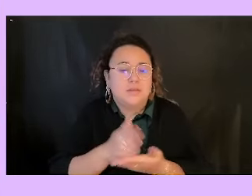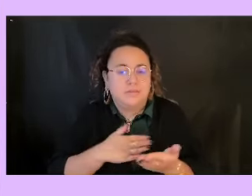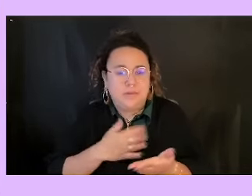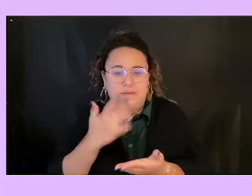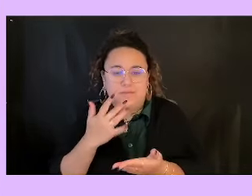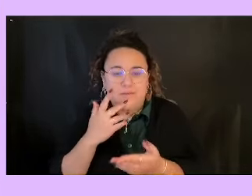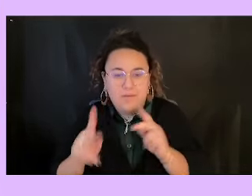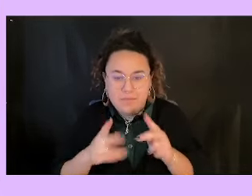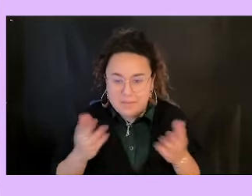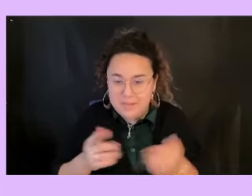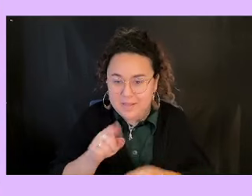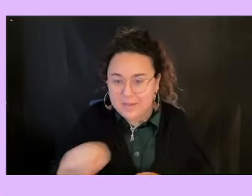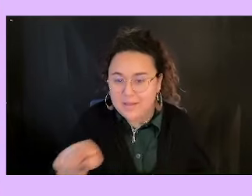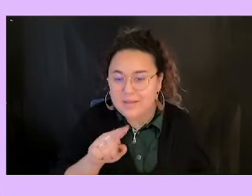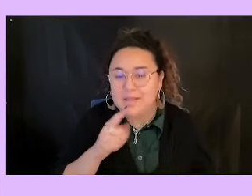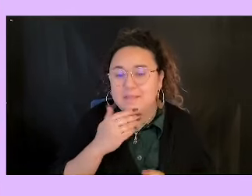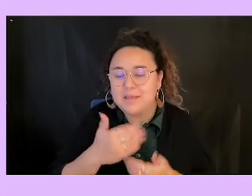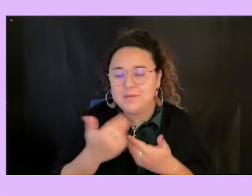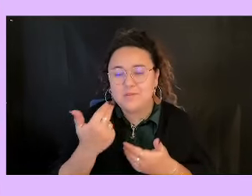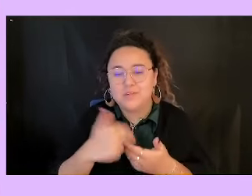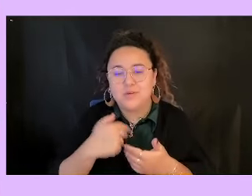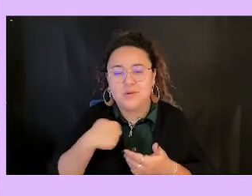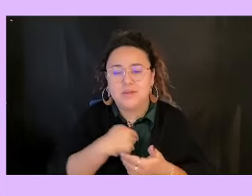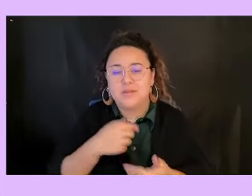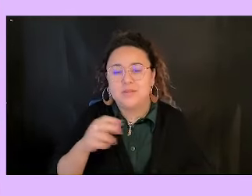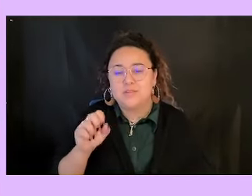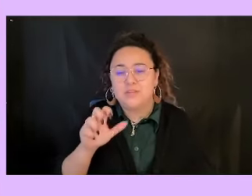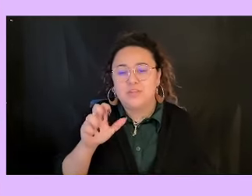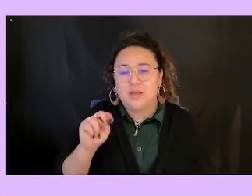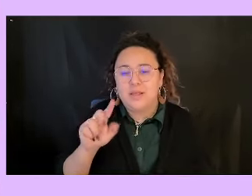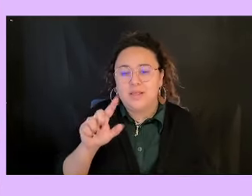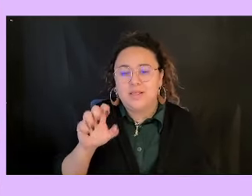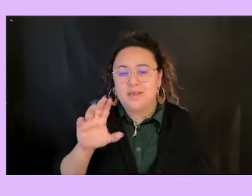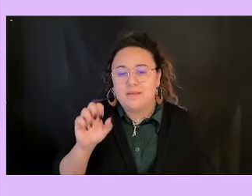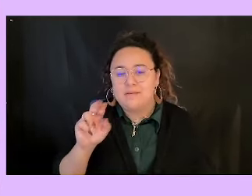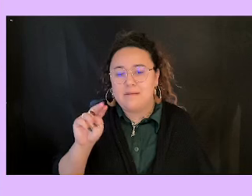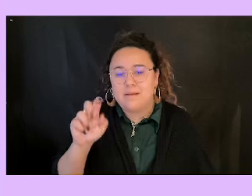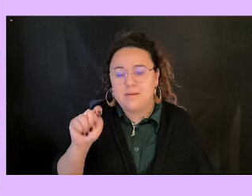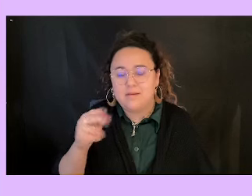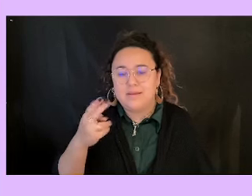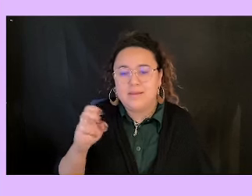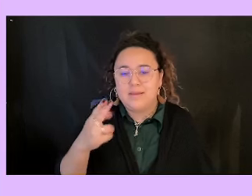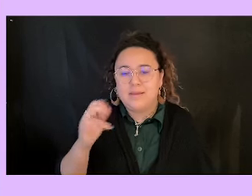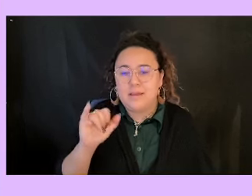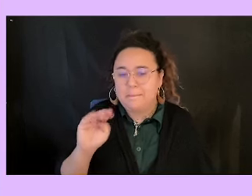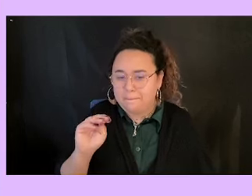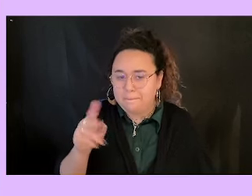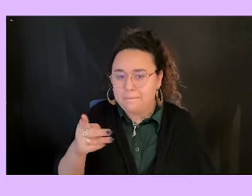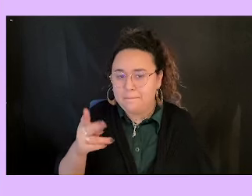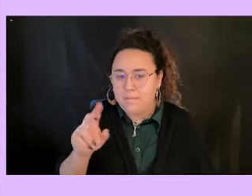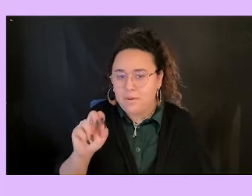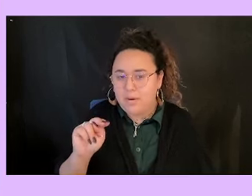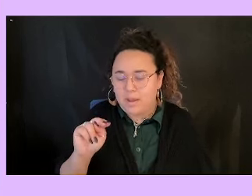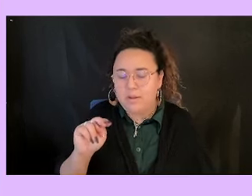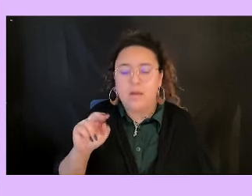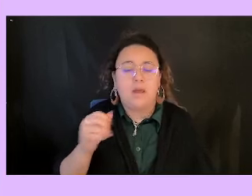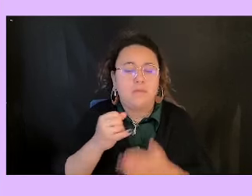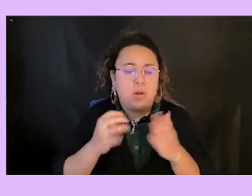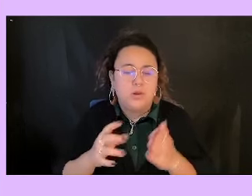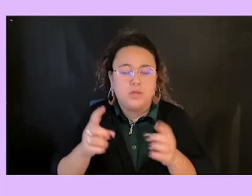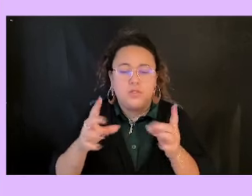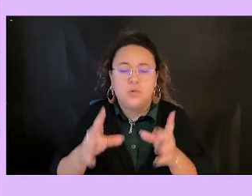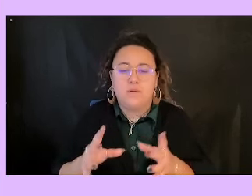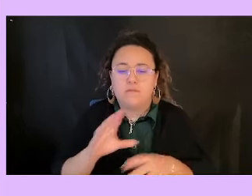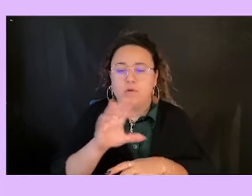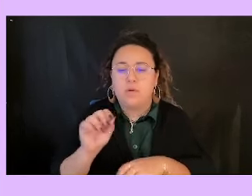So thanks for joining us today. I'm Sean LeCount. I use he, him pronouns. As Ilana said, artistic director, one of the co-founders of